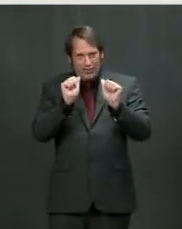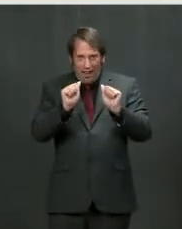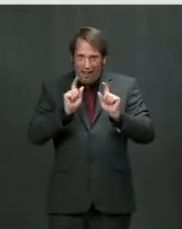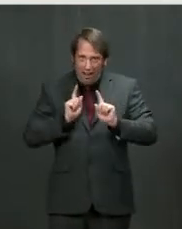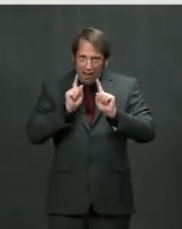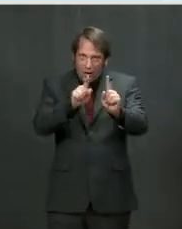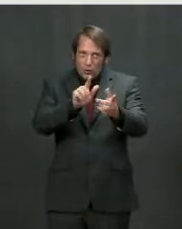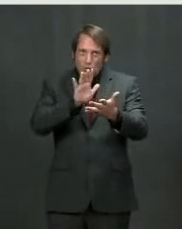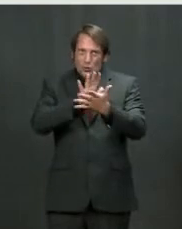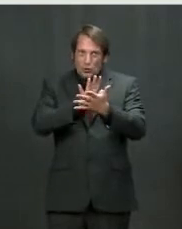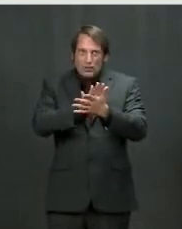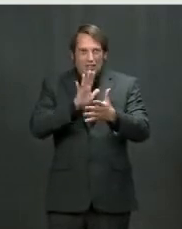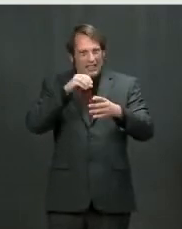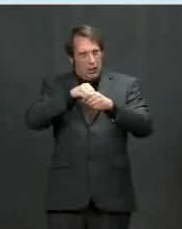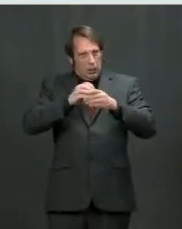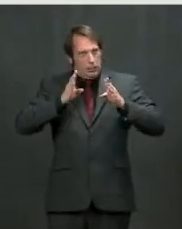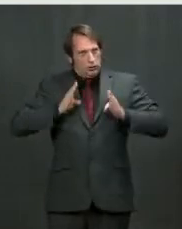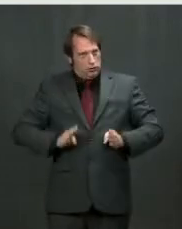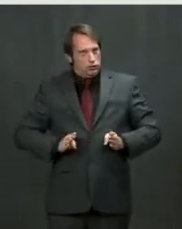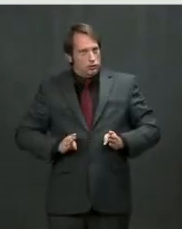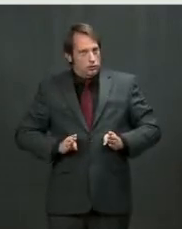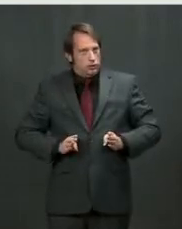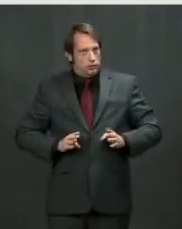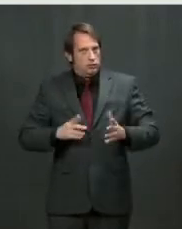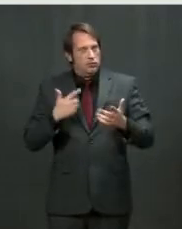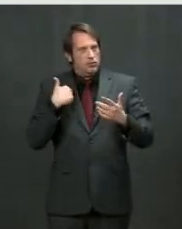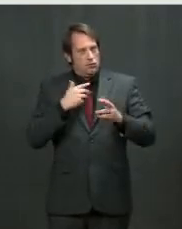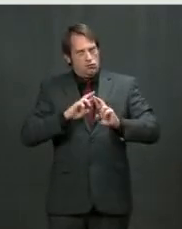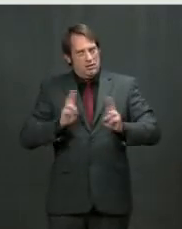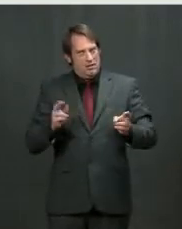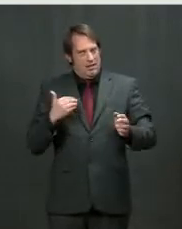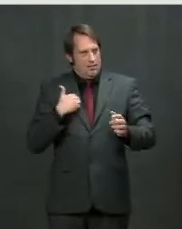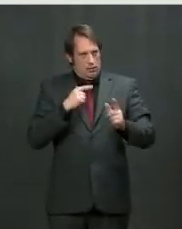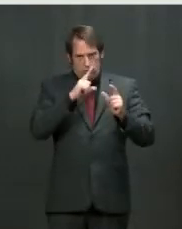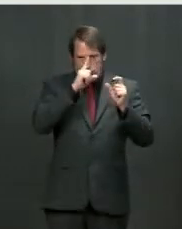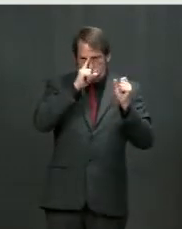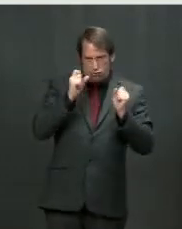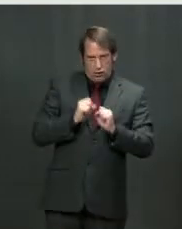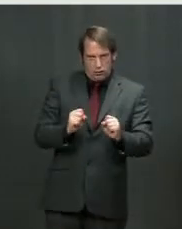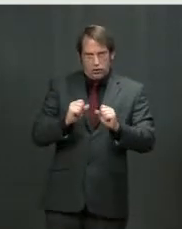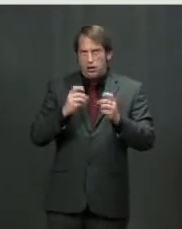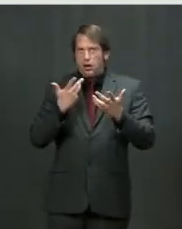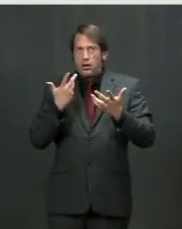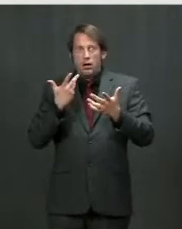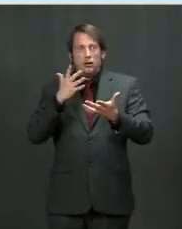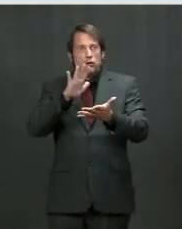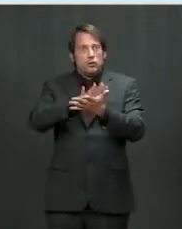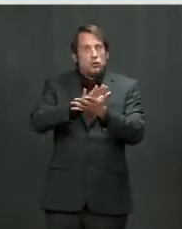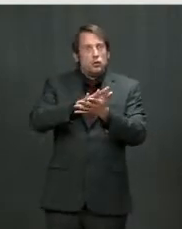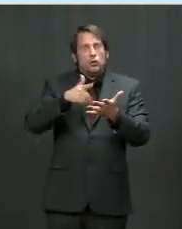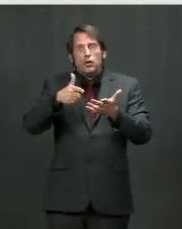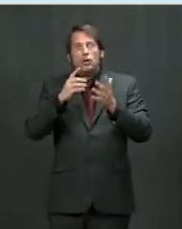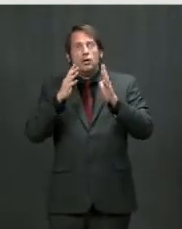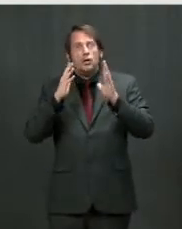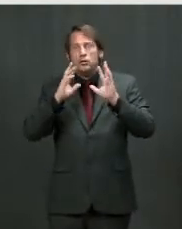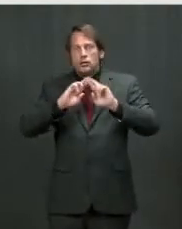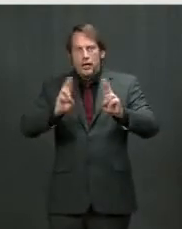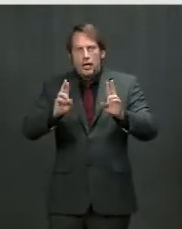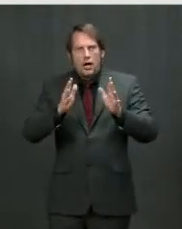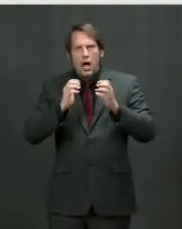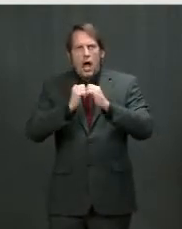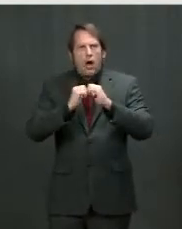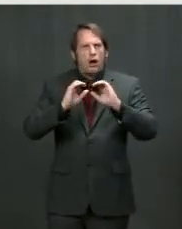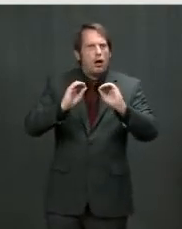that an important mitigation strategy, educator vaccination, was rolled out in the month of March, and